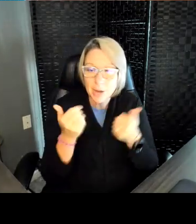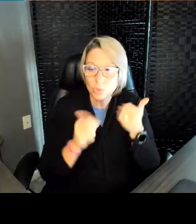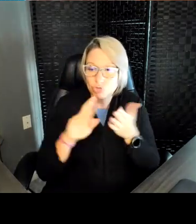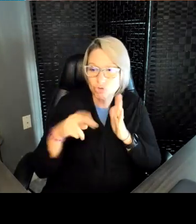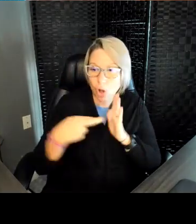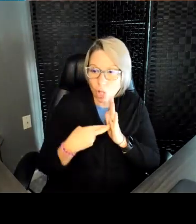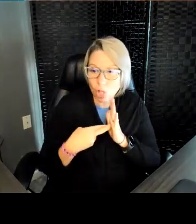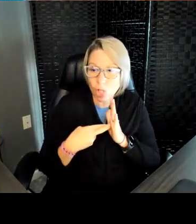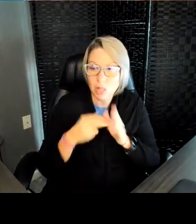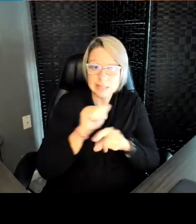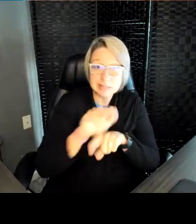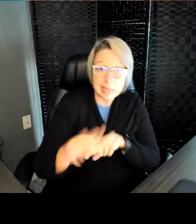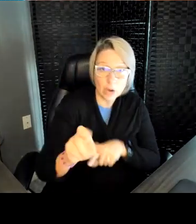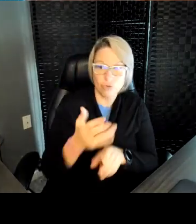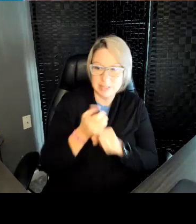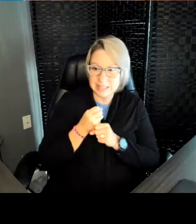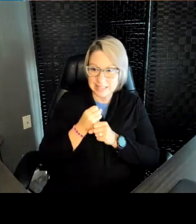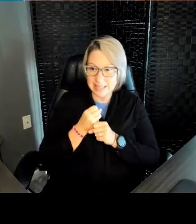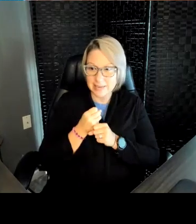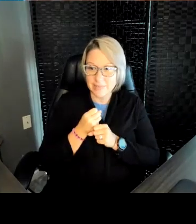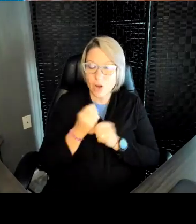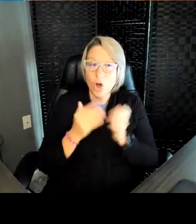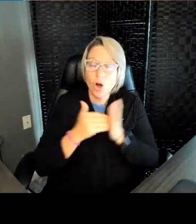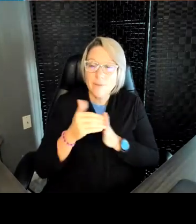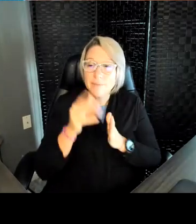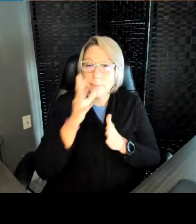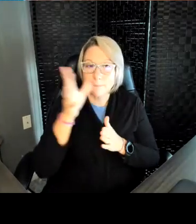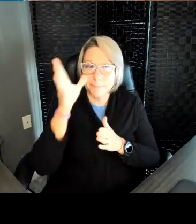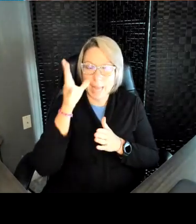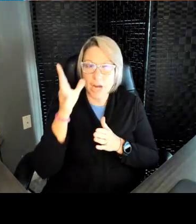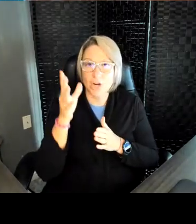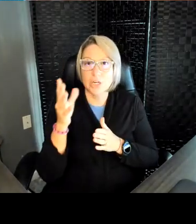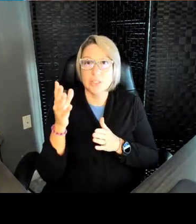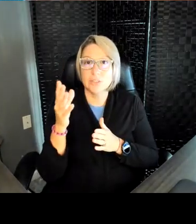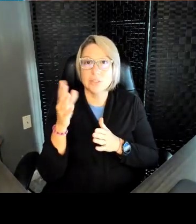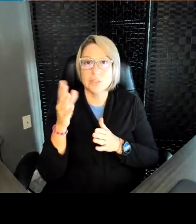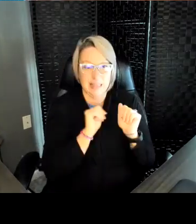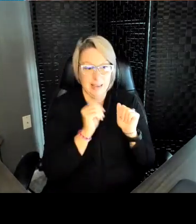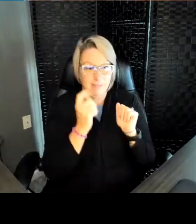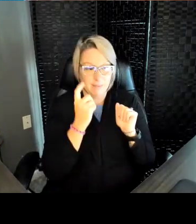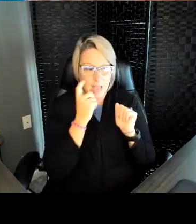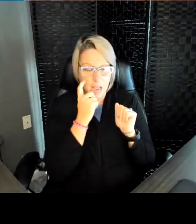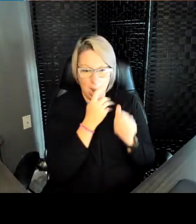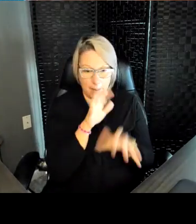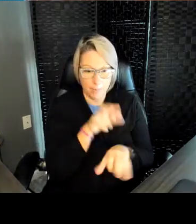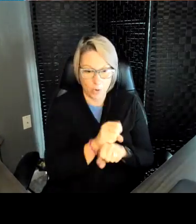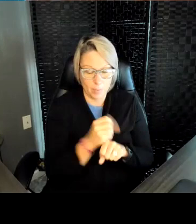the sender or the receiver, oftentimes parents come back from eye appointments pretty overwhelmed,